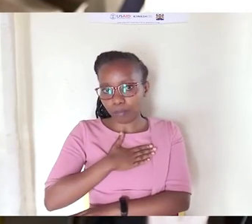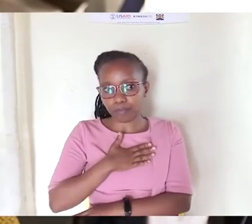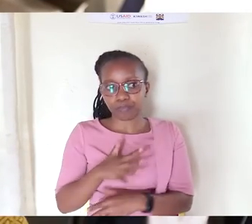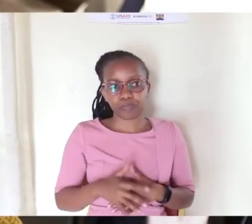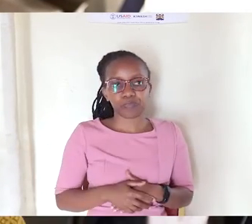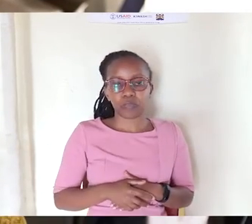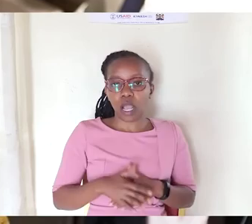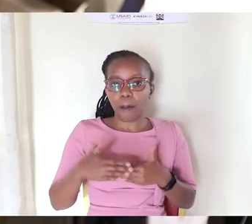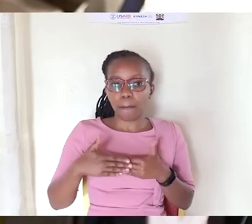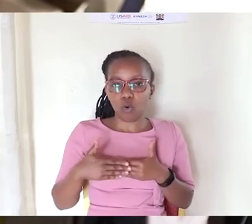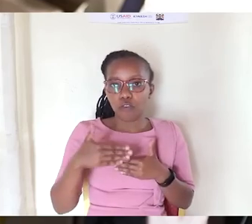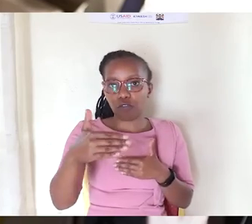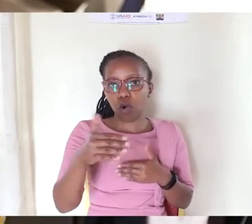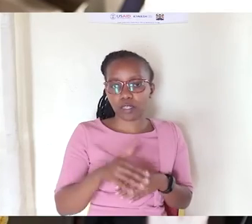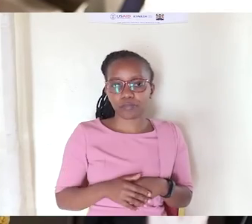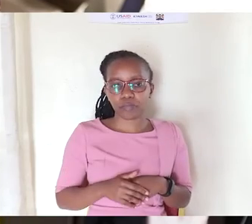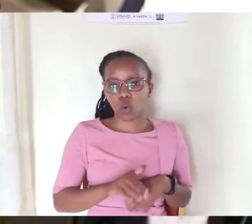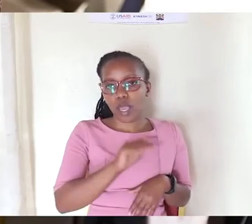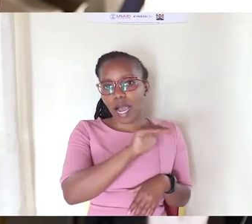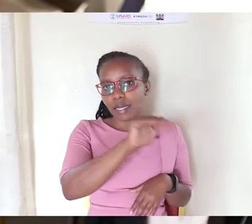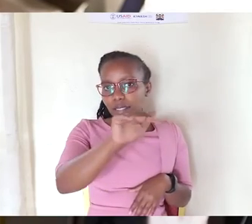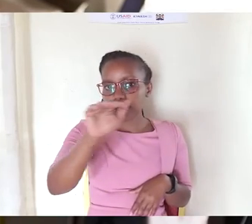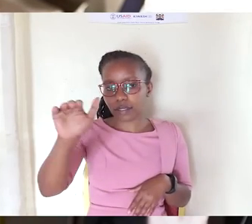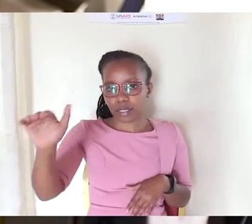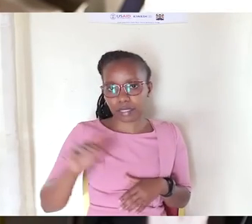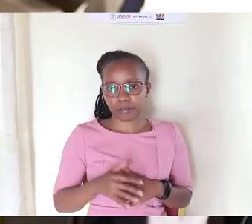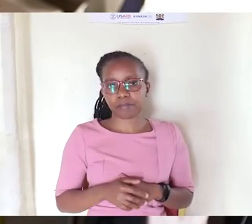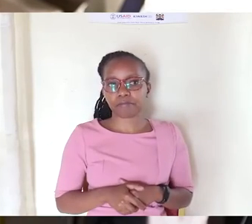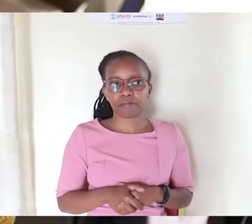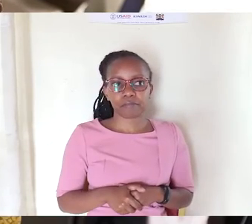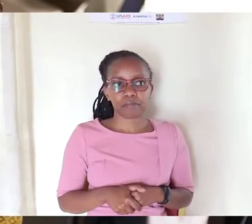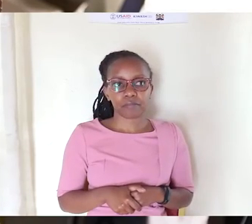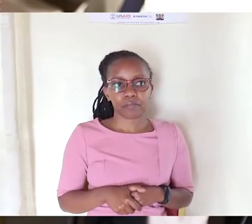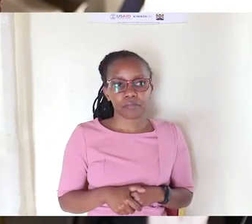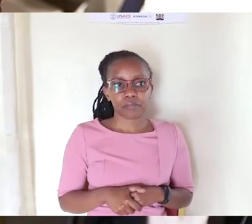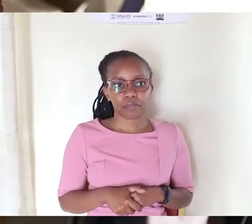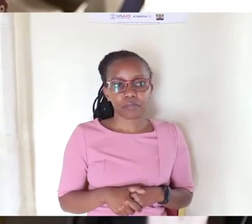moving forward, what are we asking everybody? We are saying,